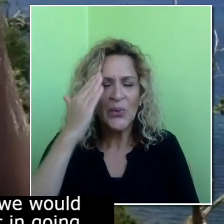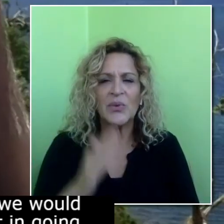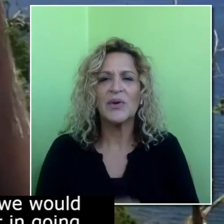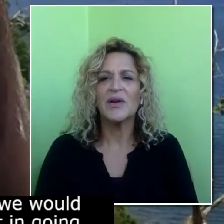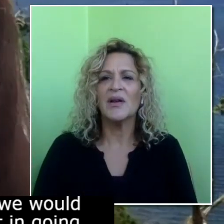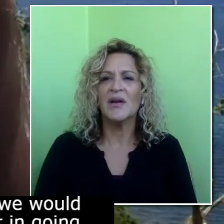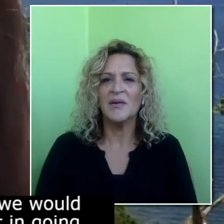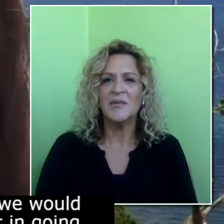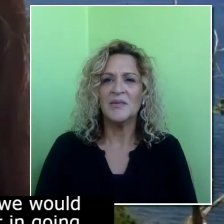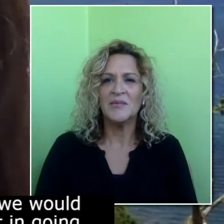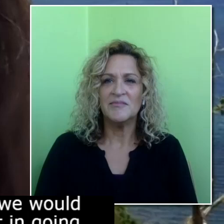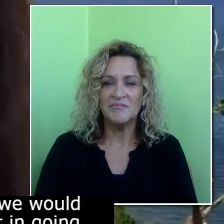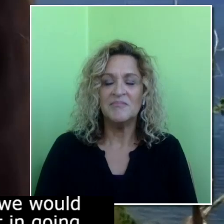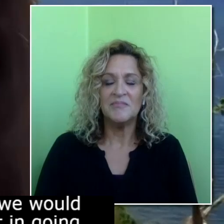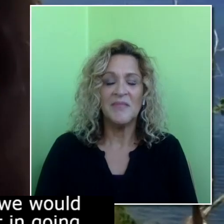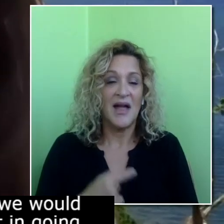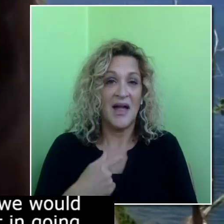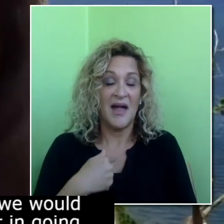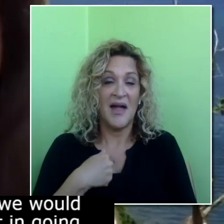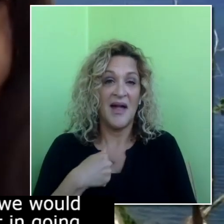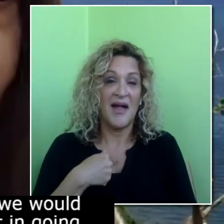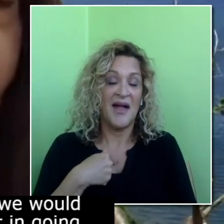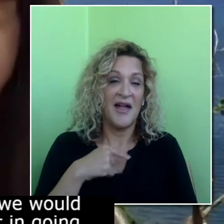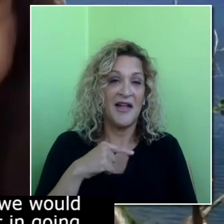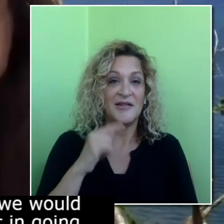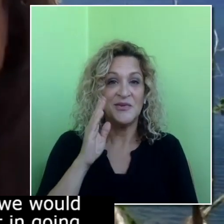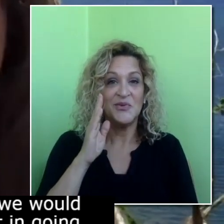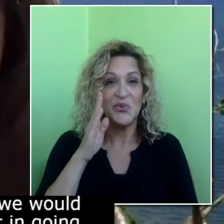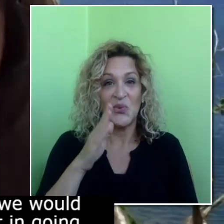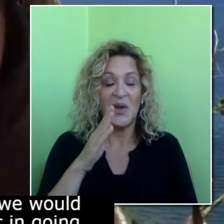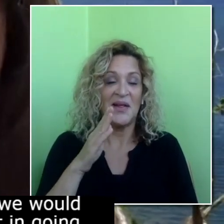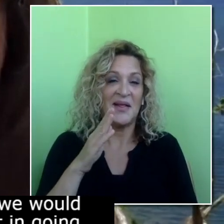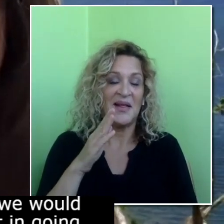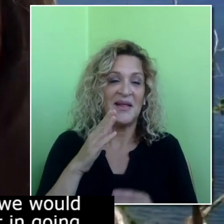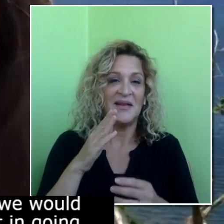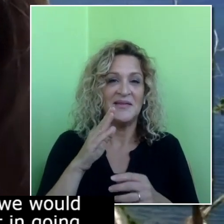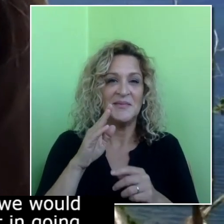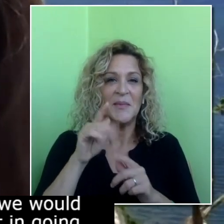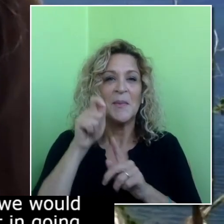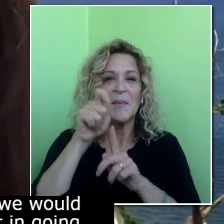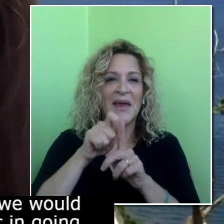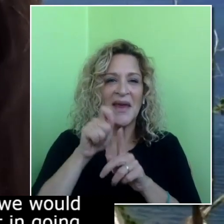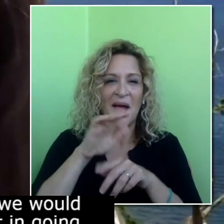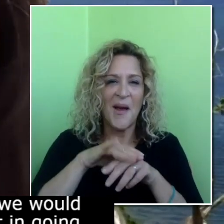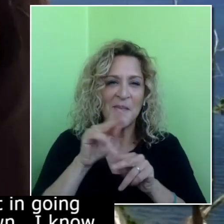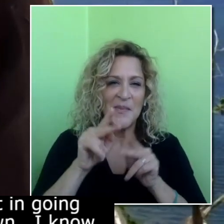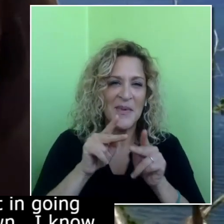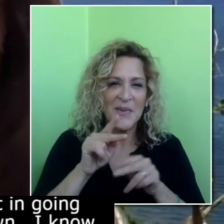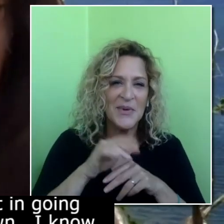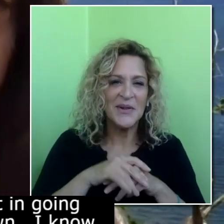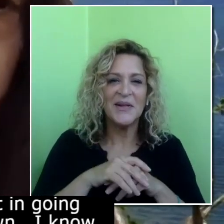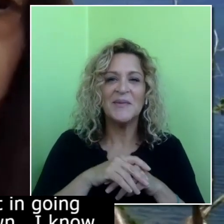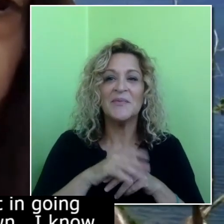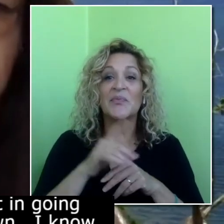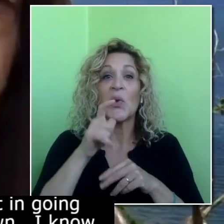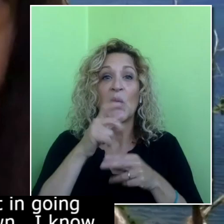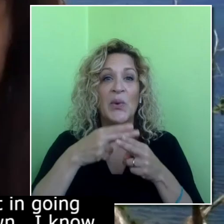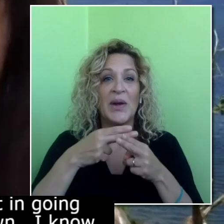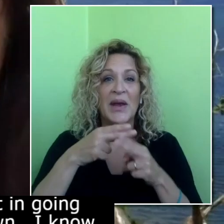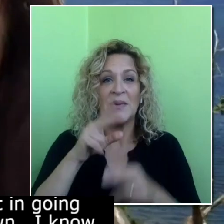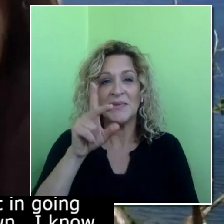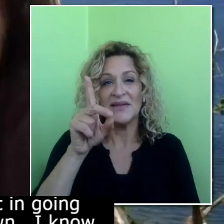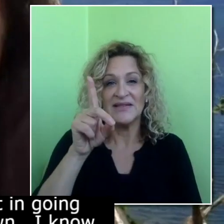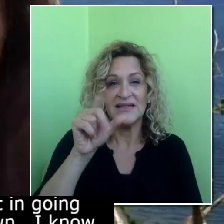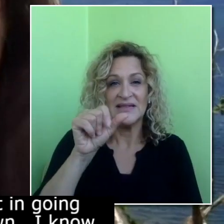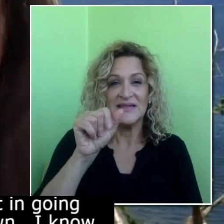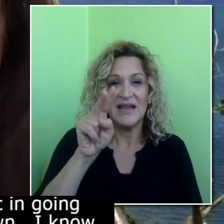some people have, I will pick on people. So there is David Berman, who's spoken, other ones working a